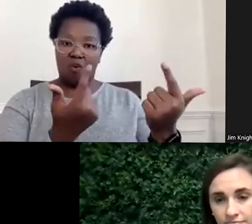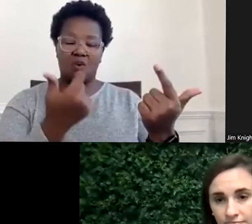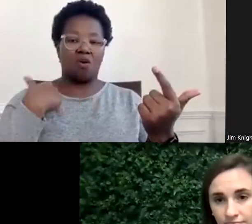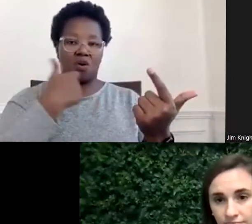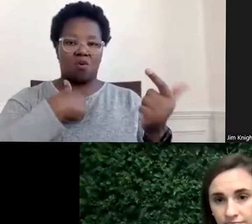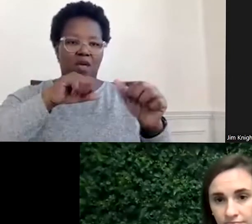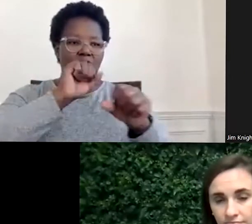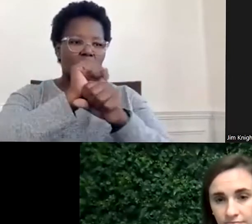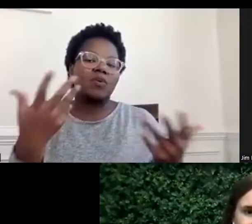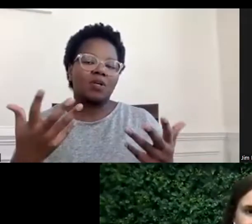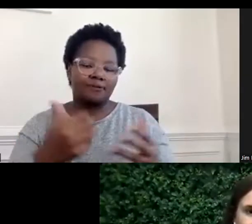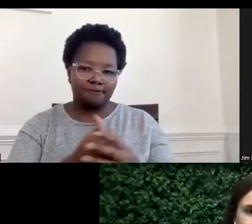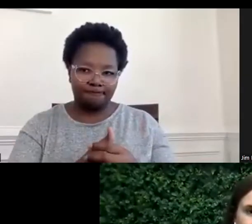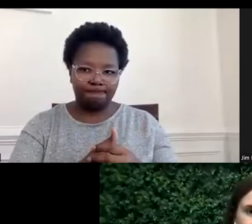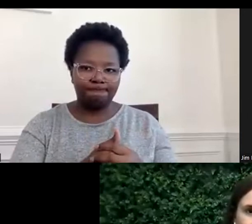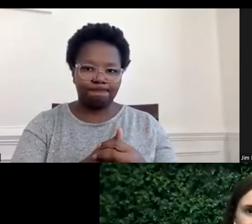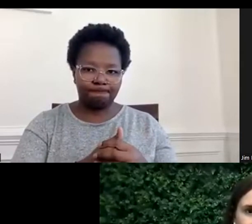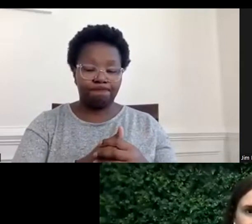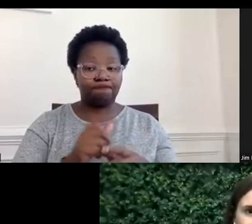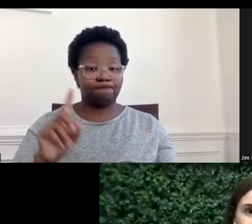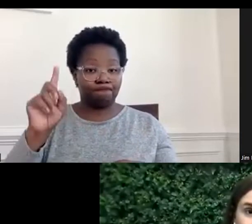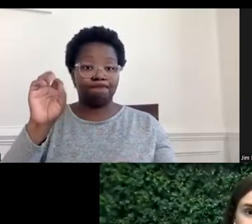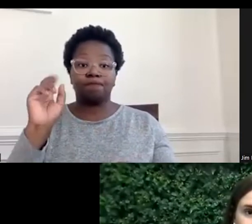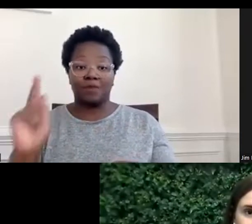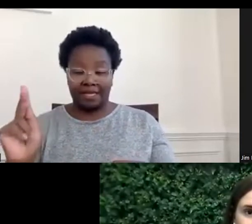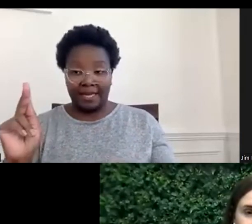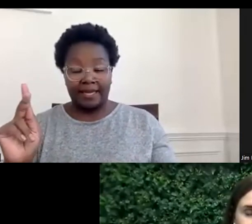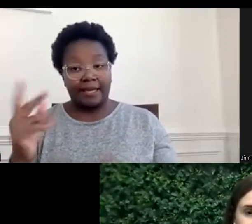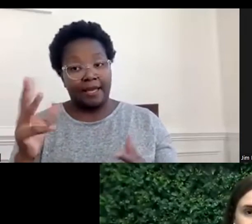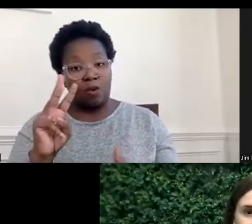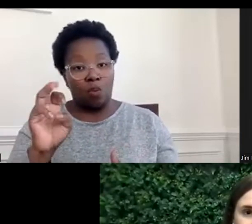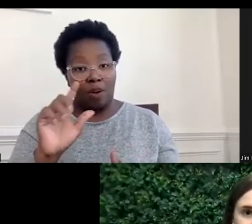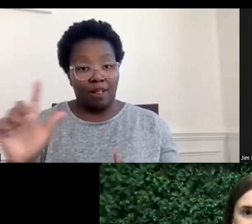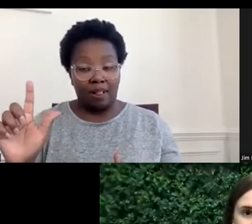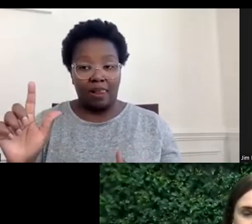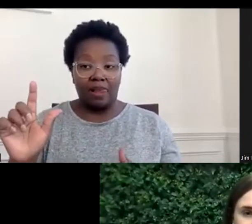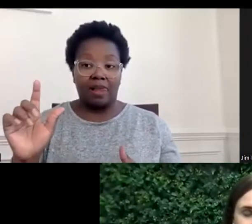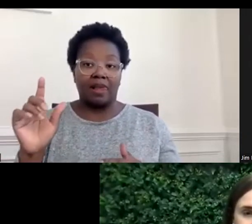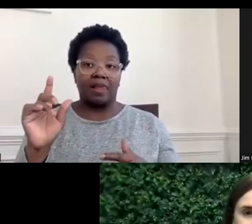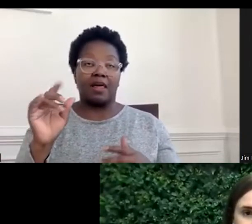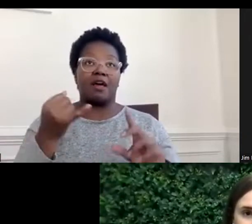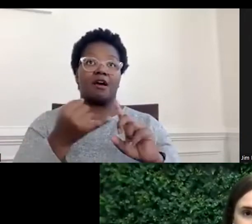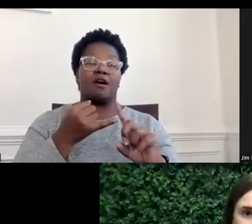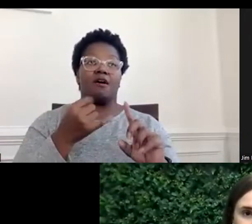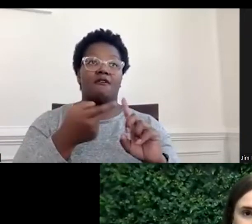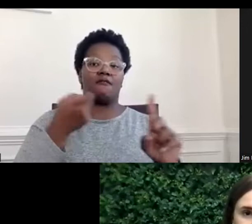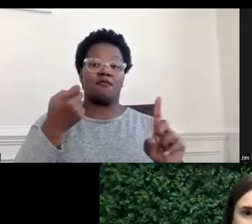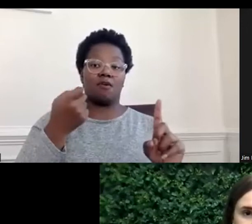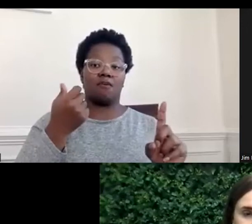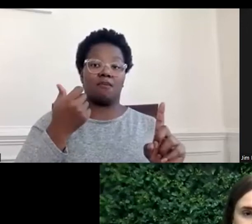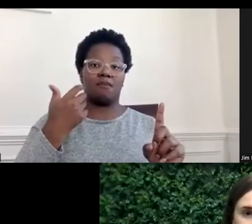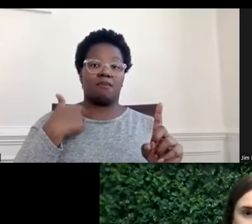some options to address that. thank you. Well, just from the input that I've had